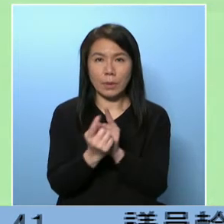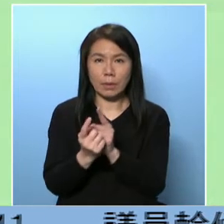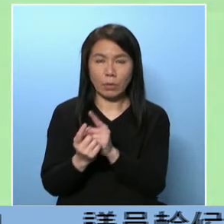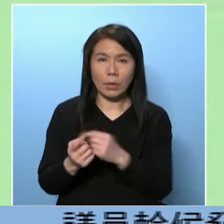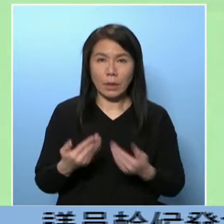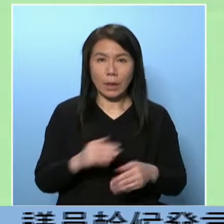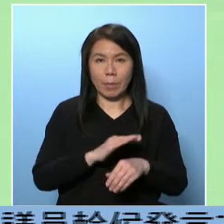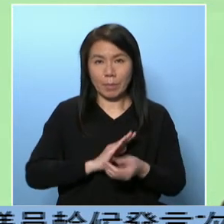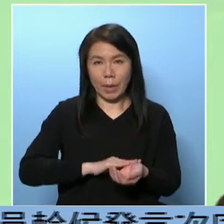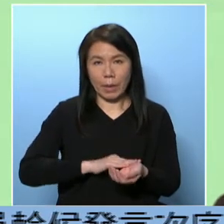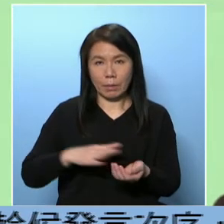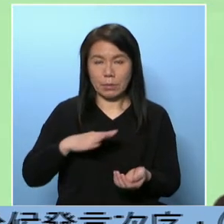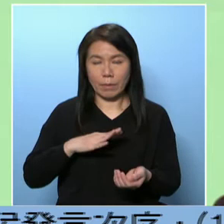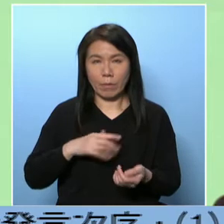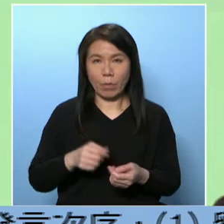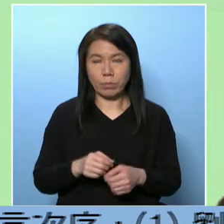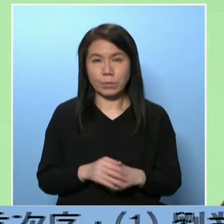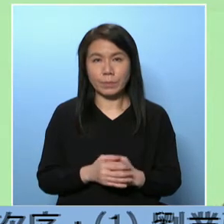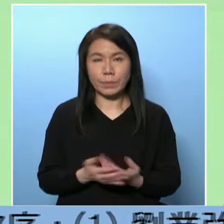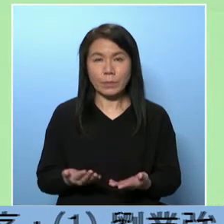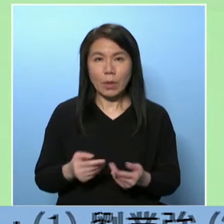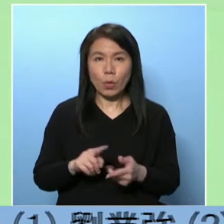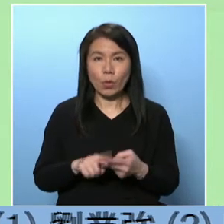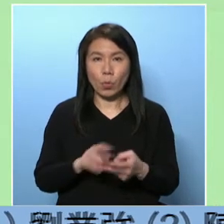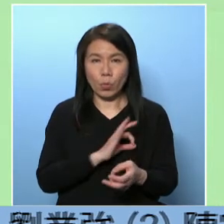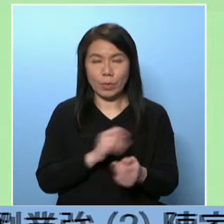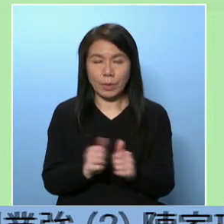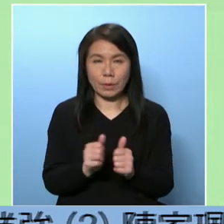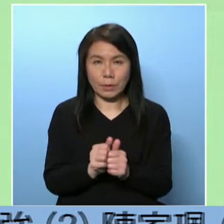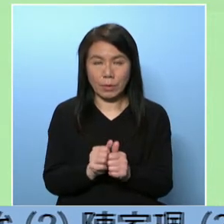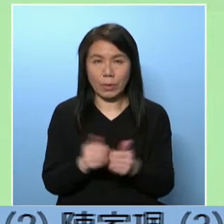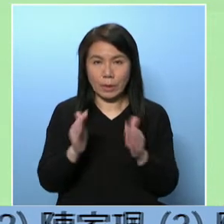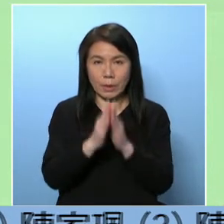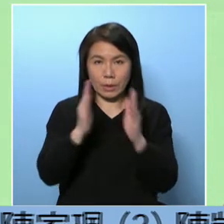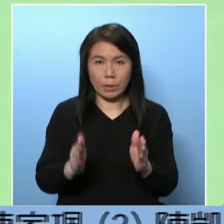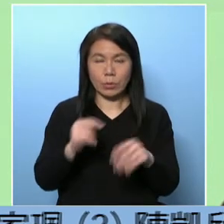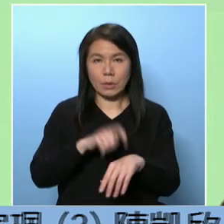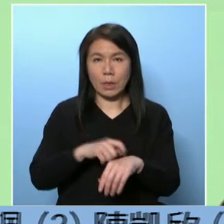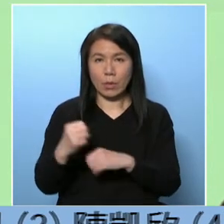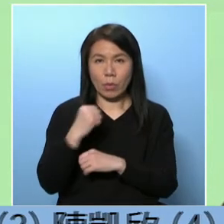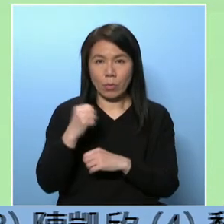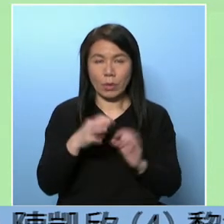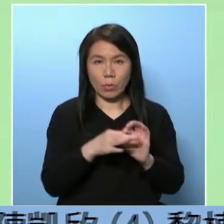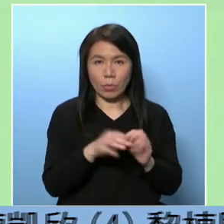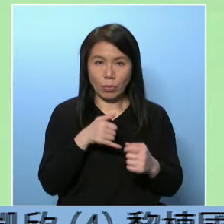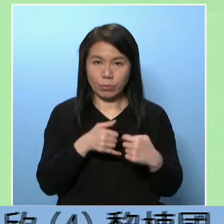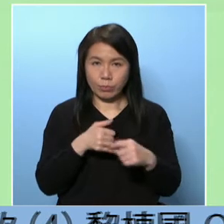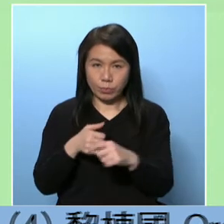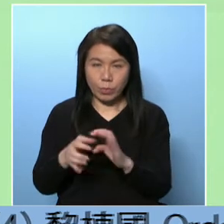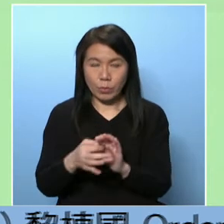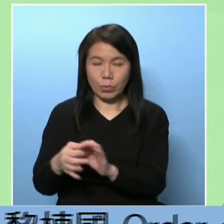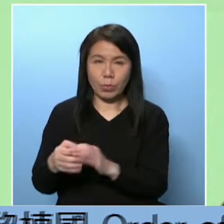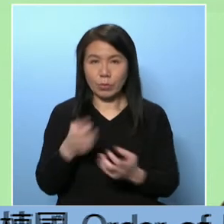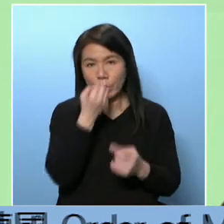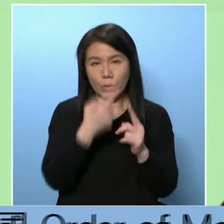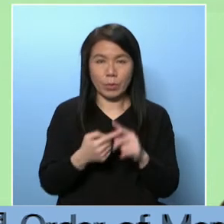should recognize the efforts that they have put in. And both myself and my friends from the trade union have been